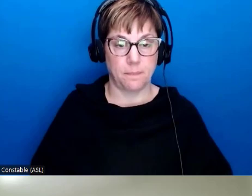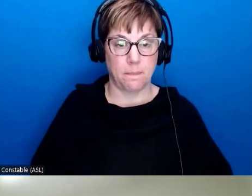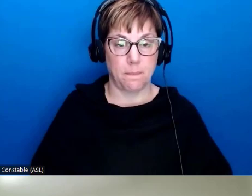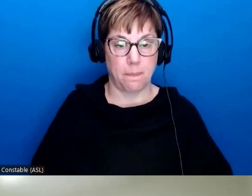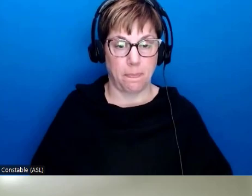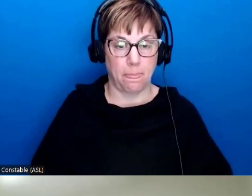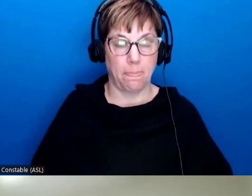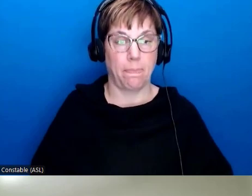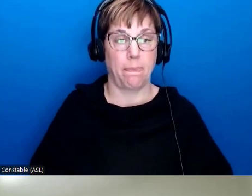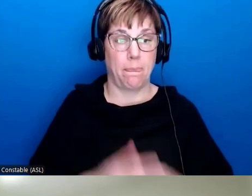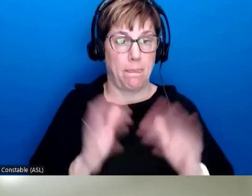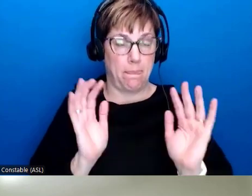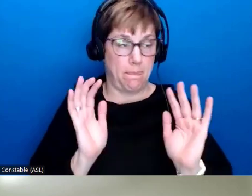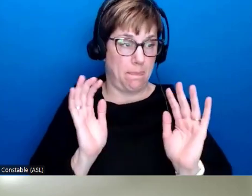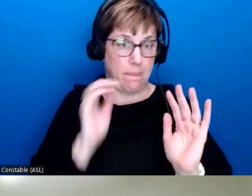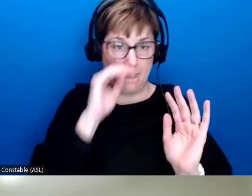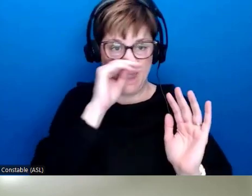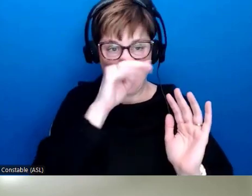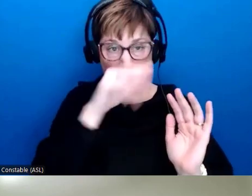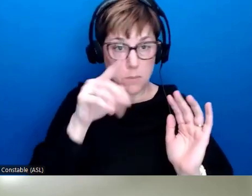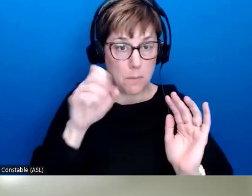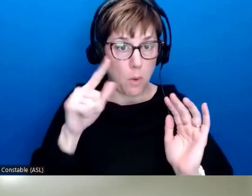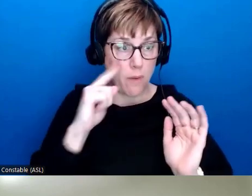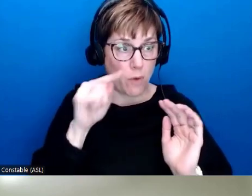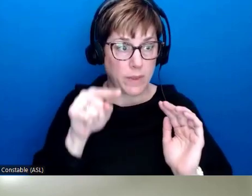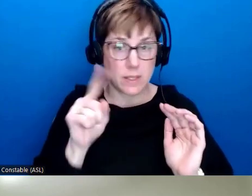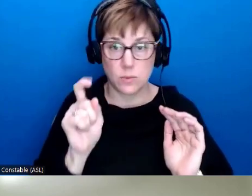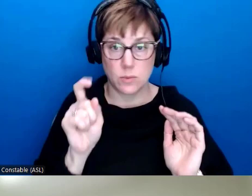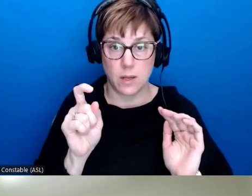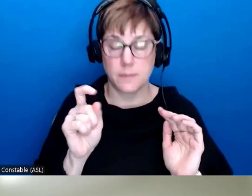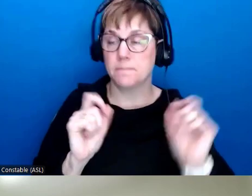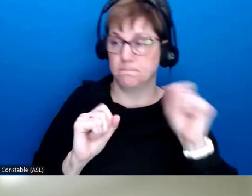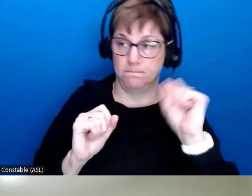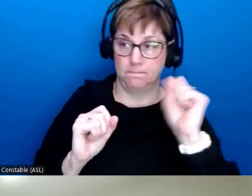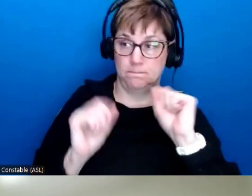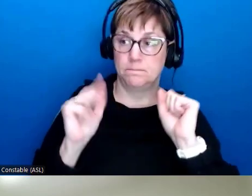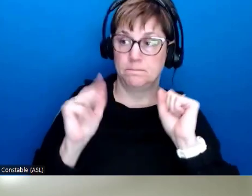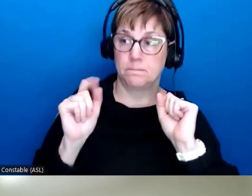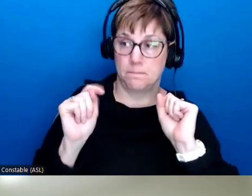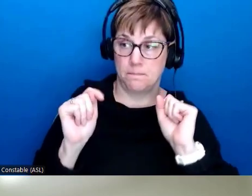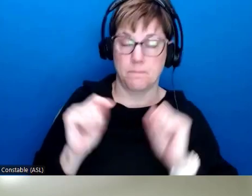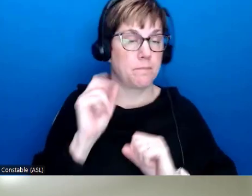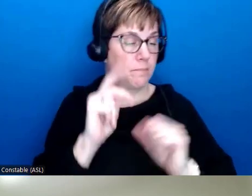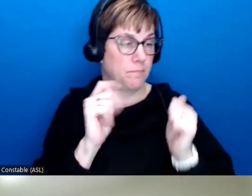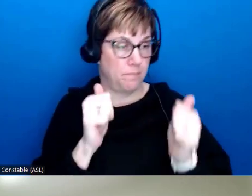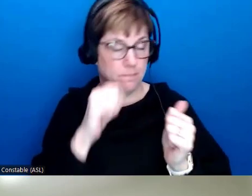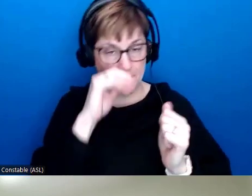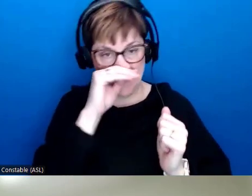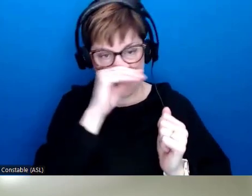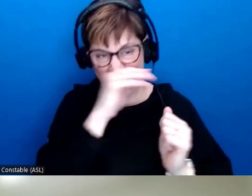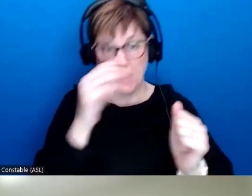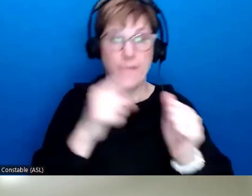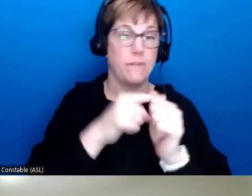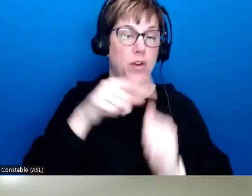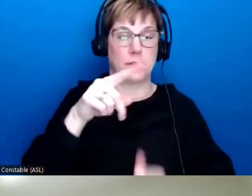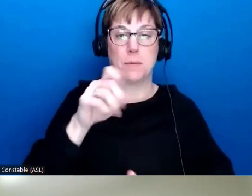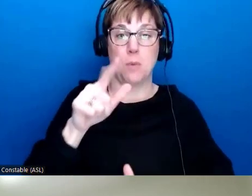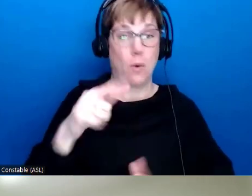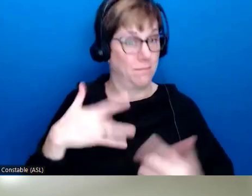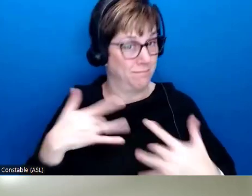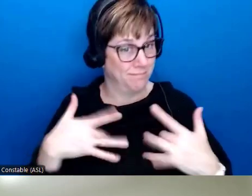Okay, are we polling on this one? Or Yes, we are, Matt. okay, great. So we're going to do our first poll, which is very